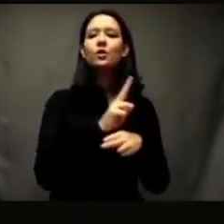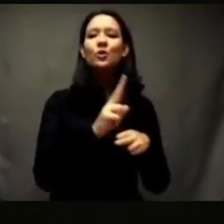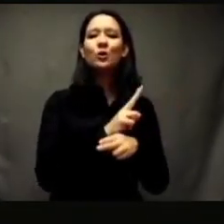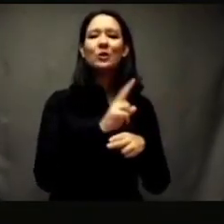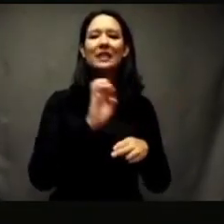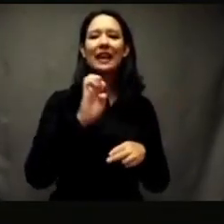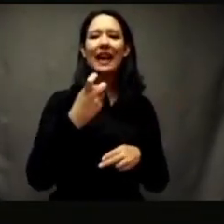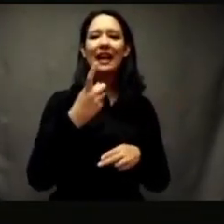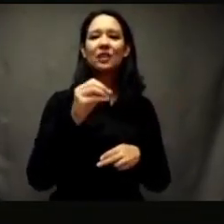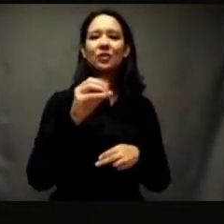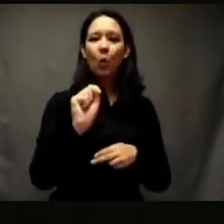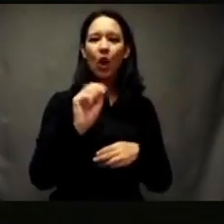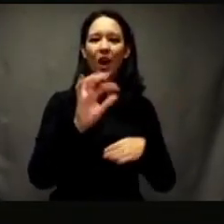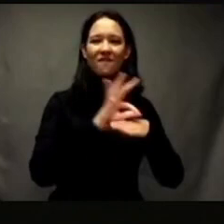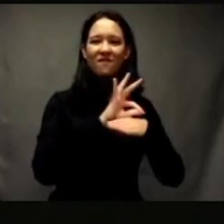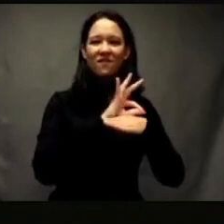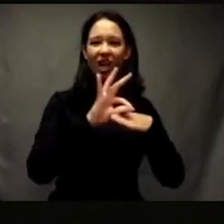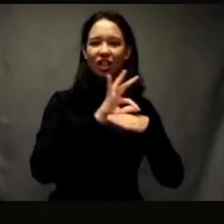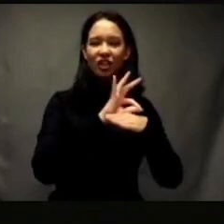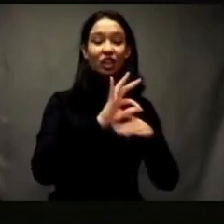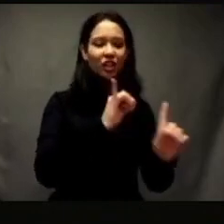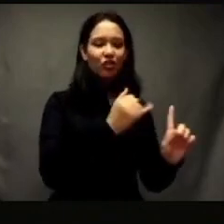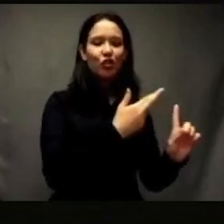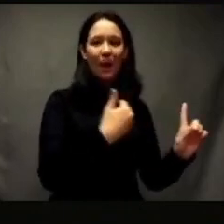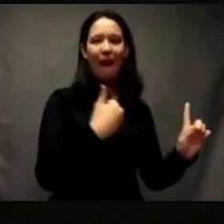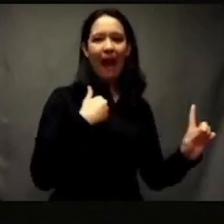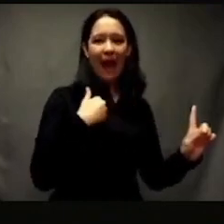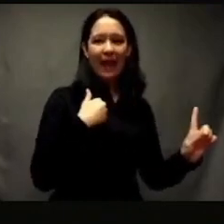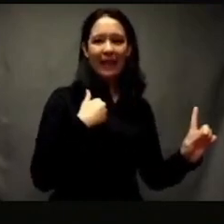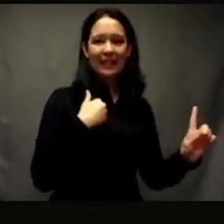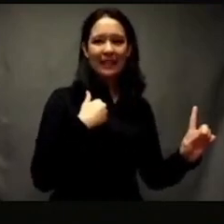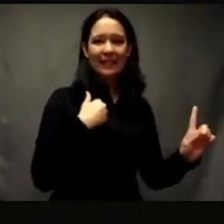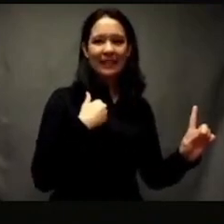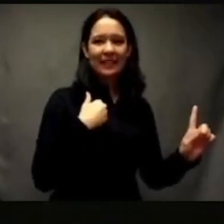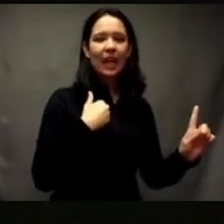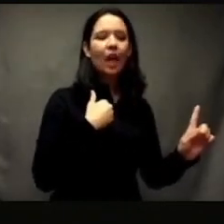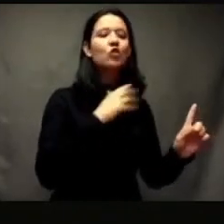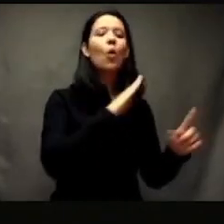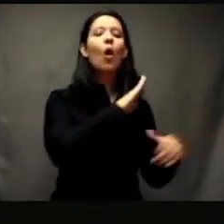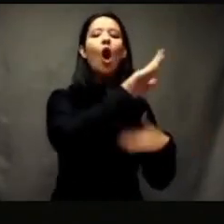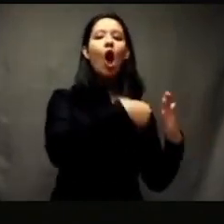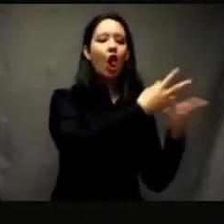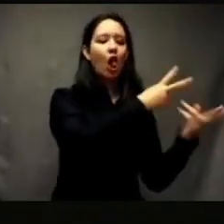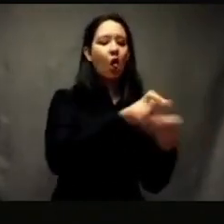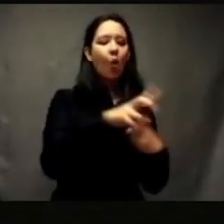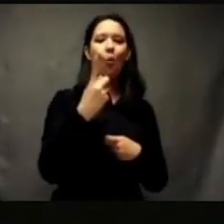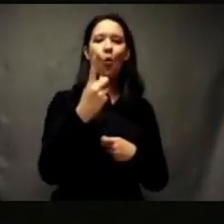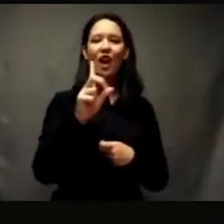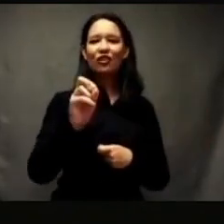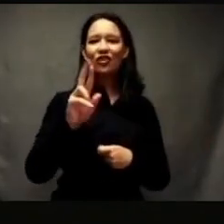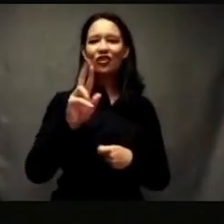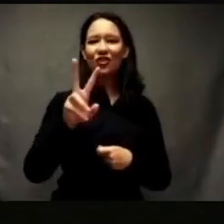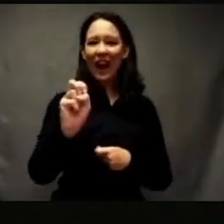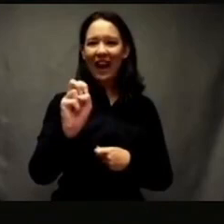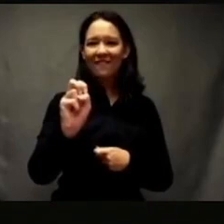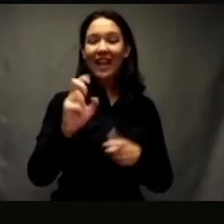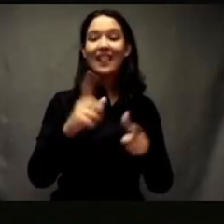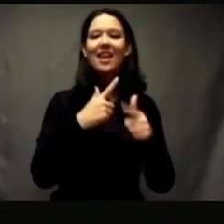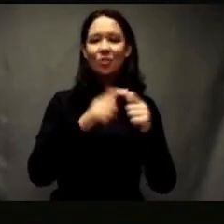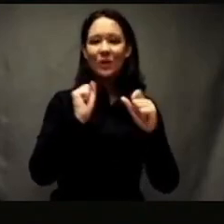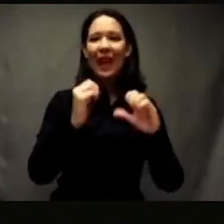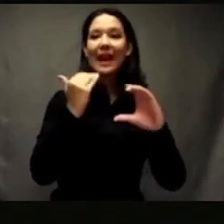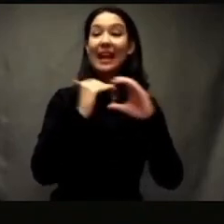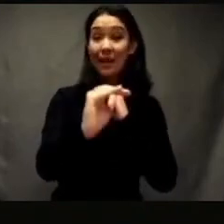export function that ScratchJr does have and getting them all onto OneDrive, because in addition to being able to email the